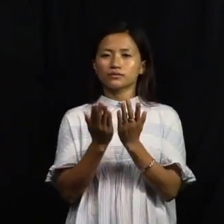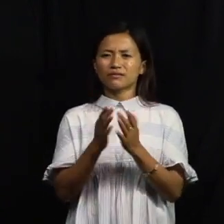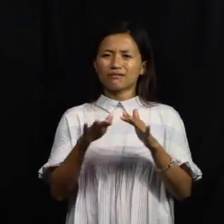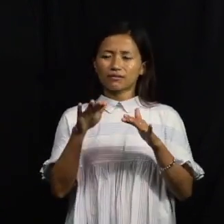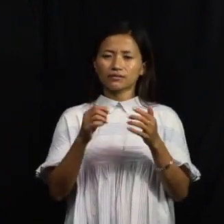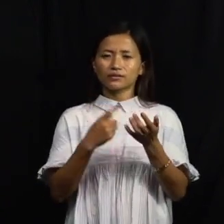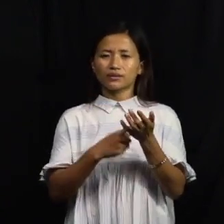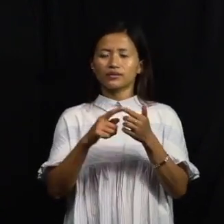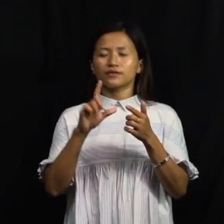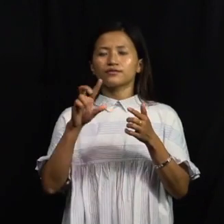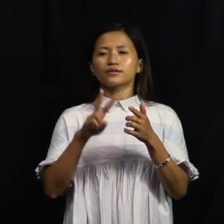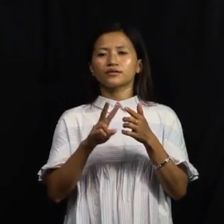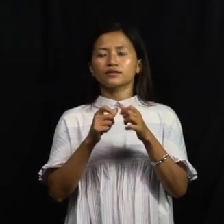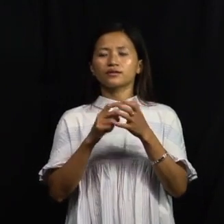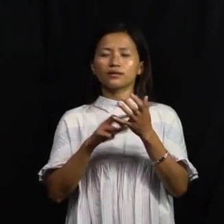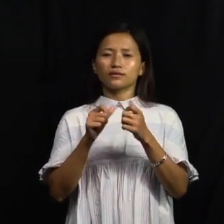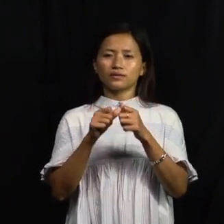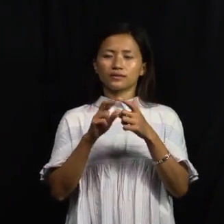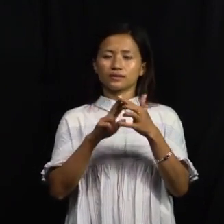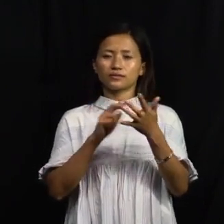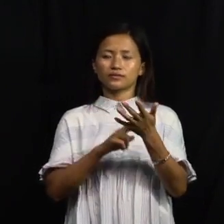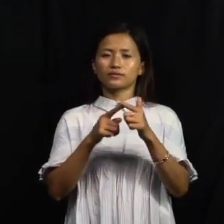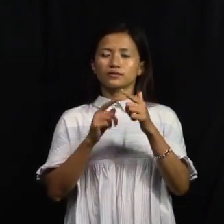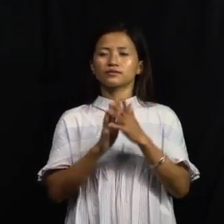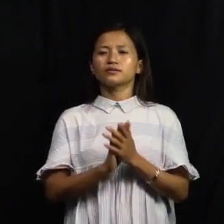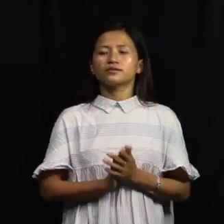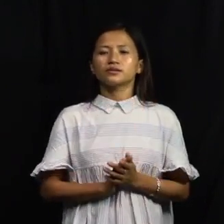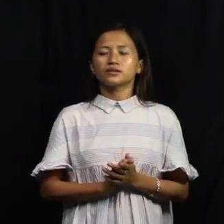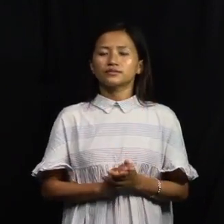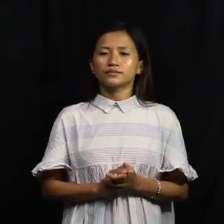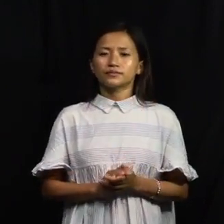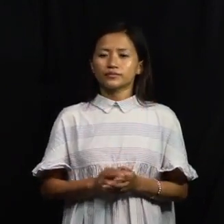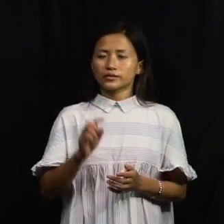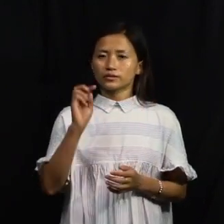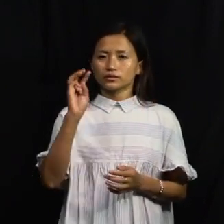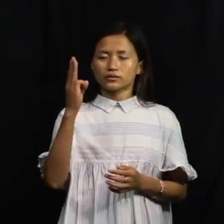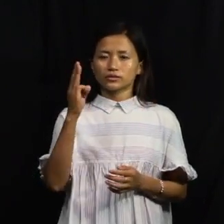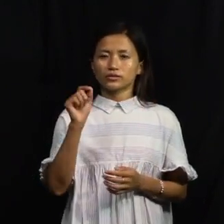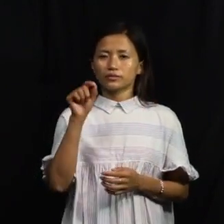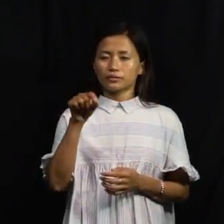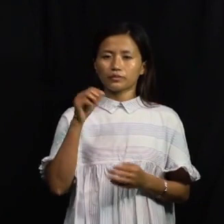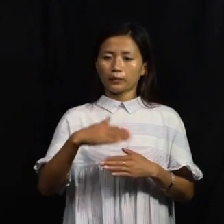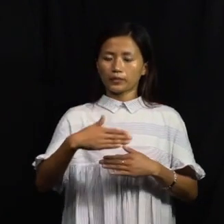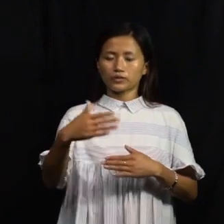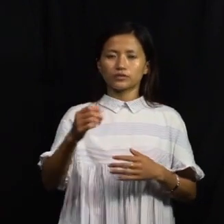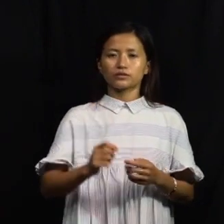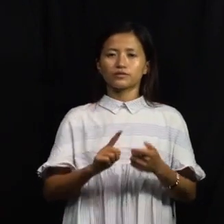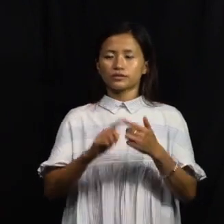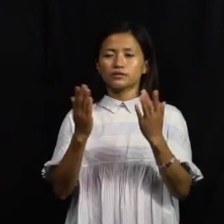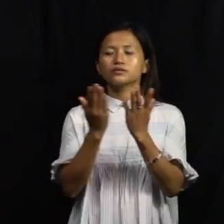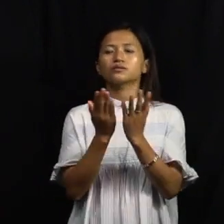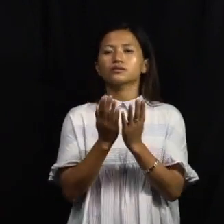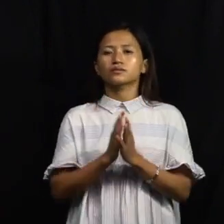in today's system of education. Okay, so those are the three processes of